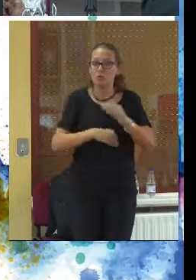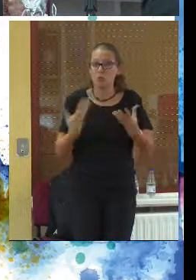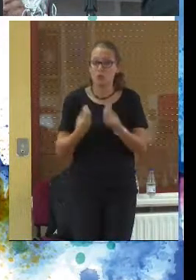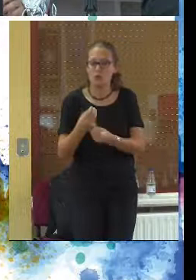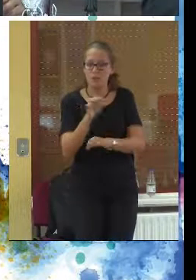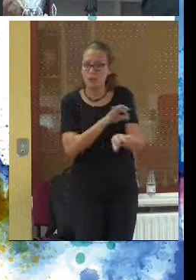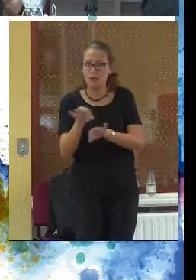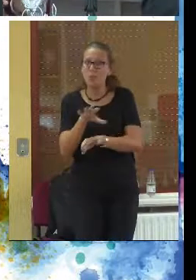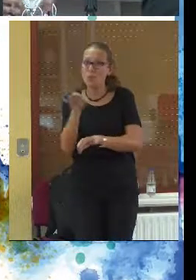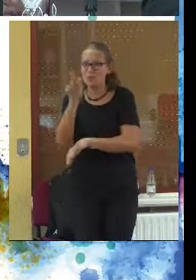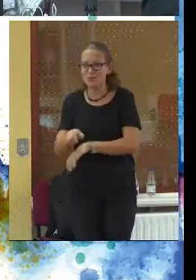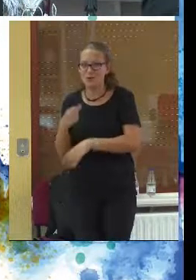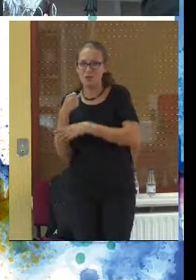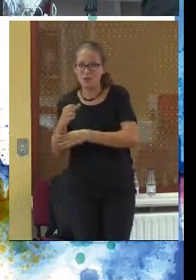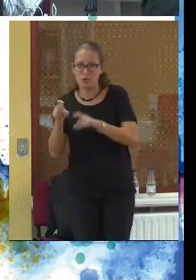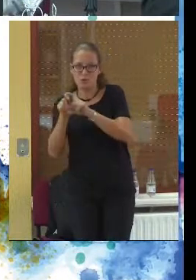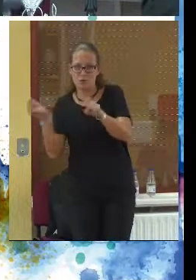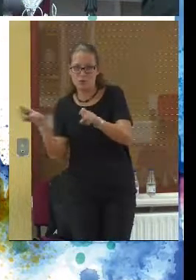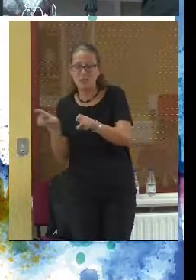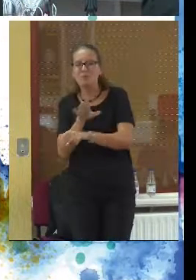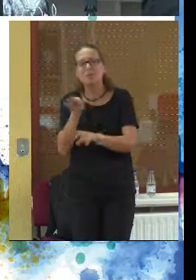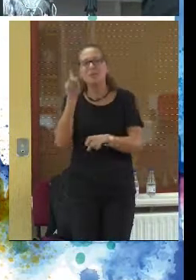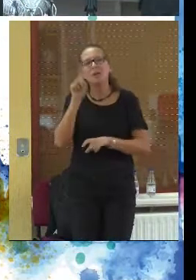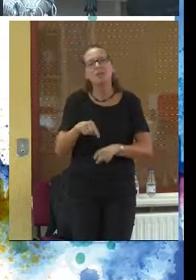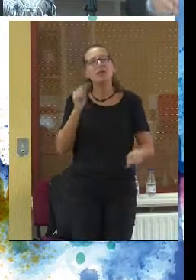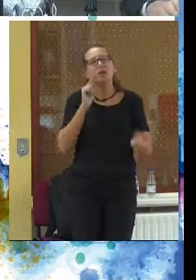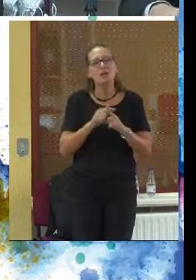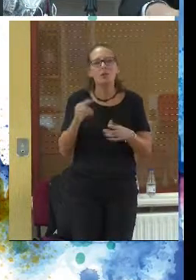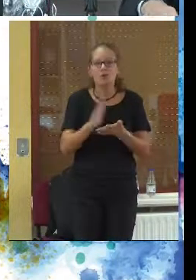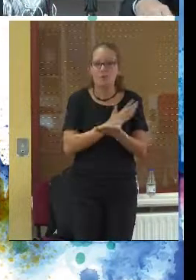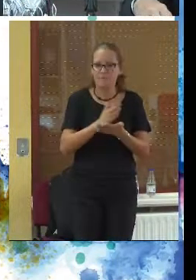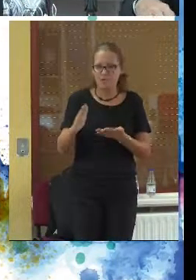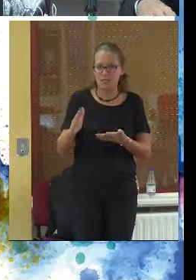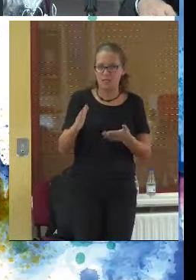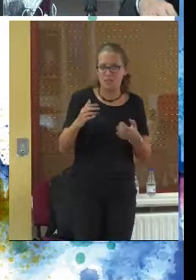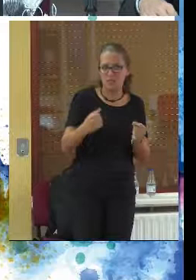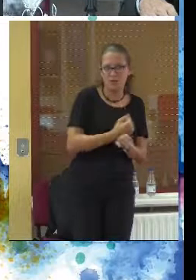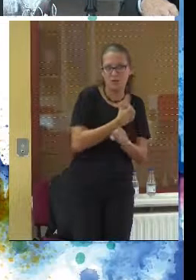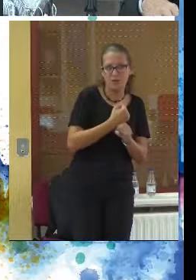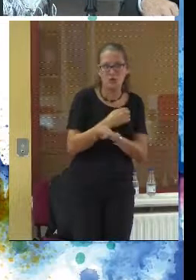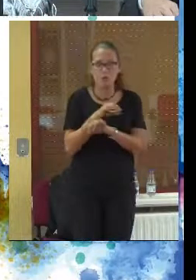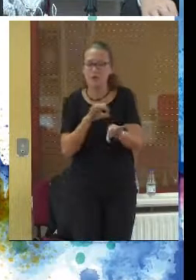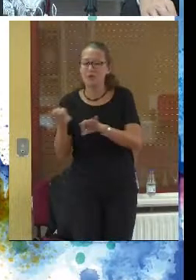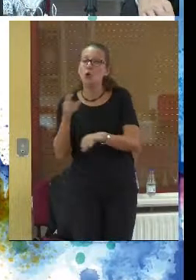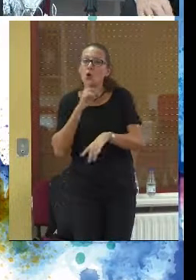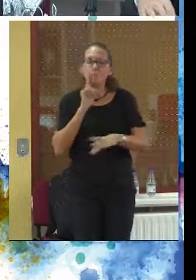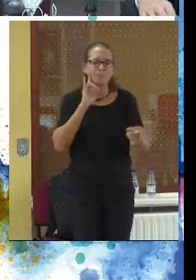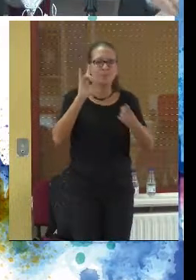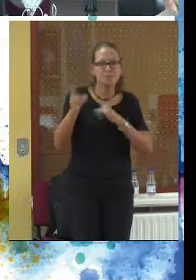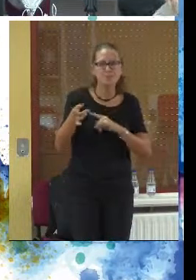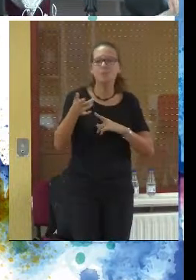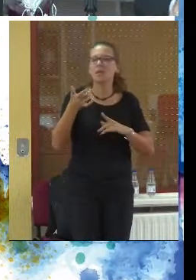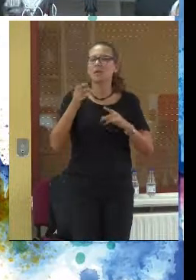materials and facilitating communication between users and trainers throughout emails,